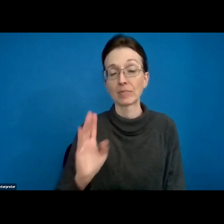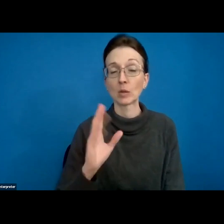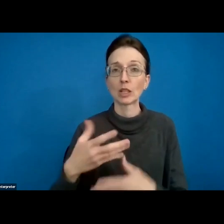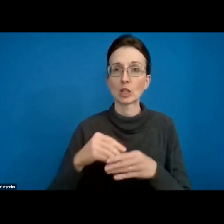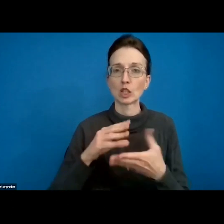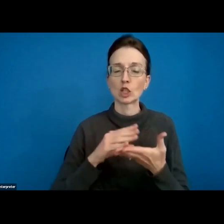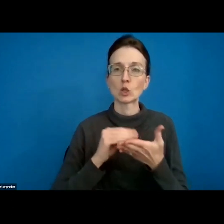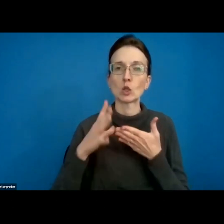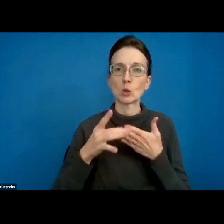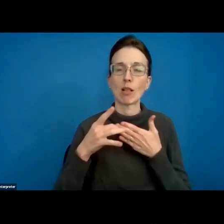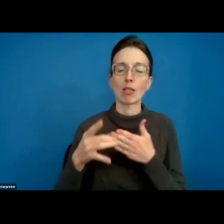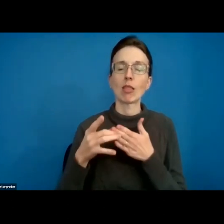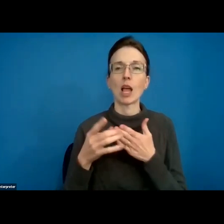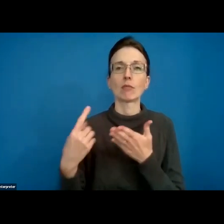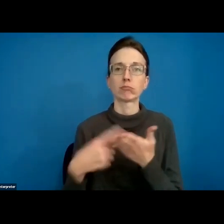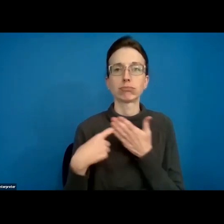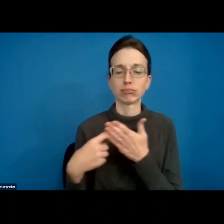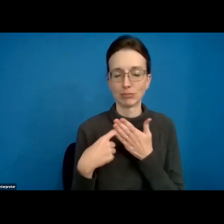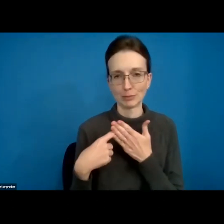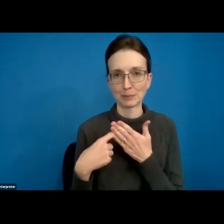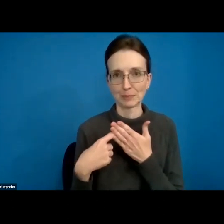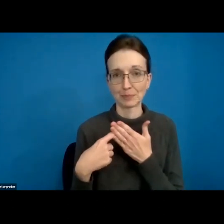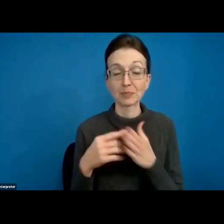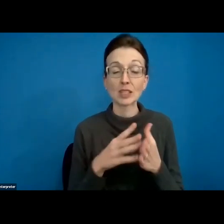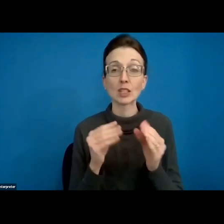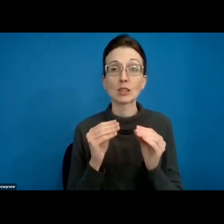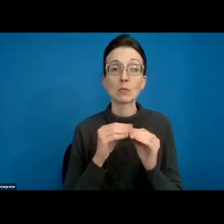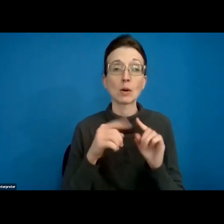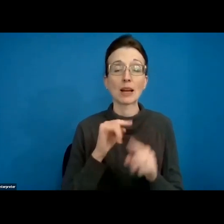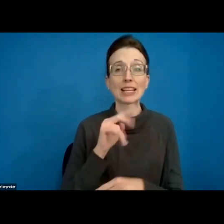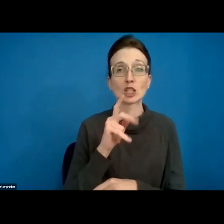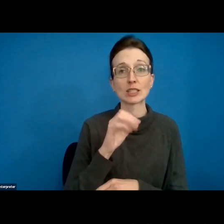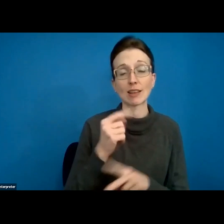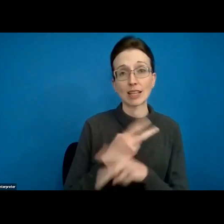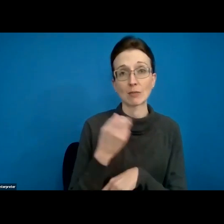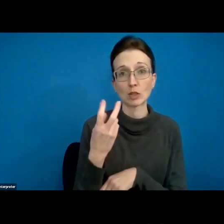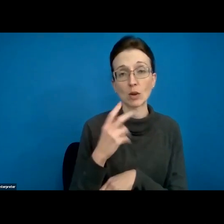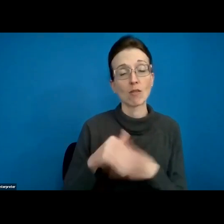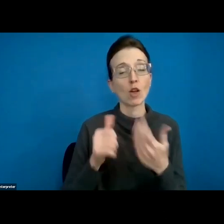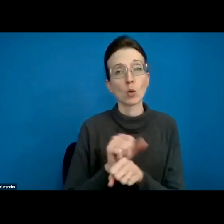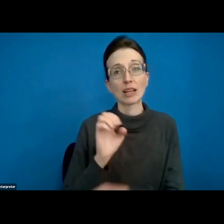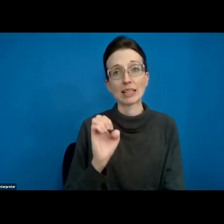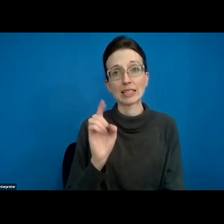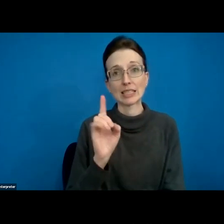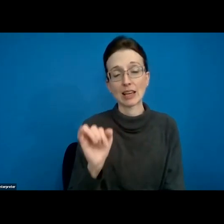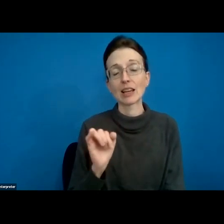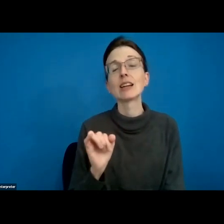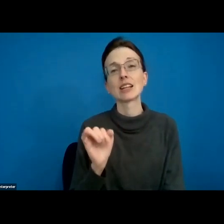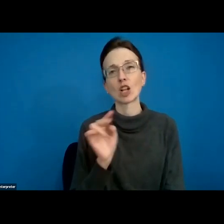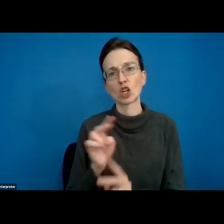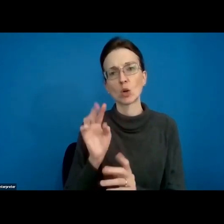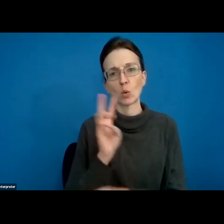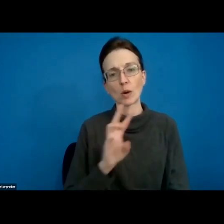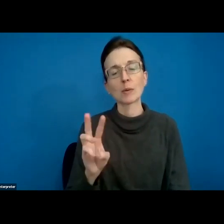student-led roundtable. To learn more about Intersect ×12 and all the work of EDI, please visit our